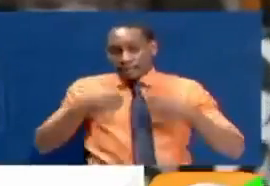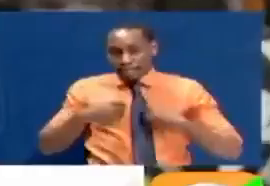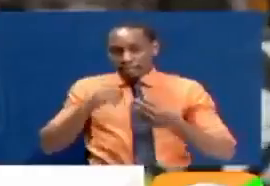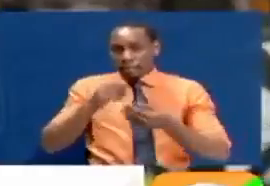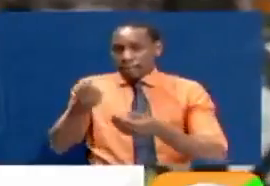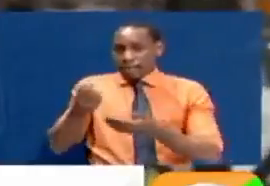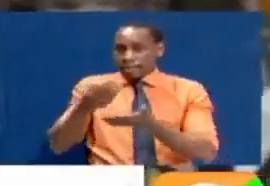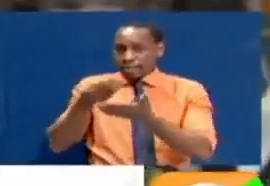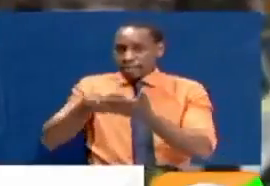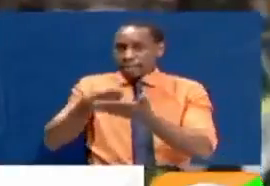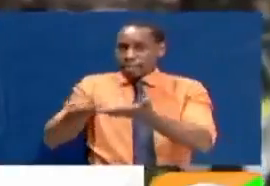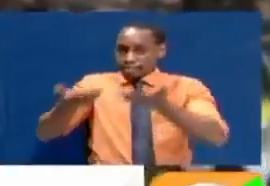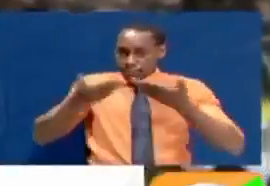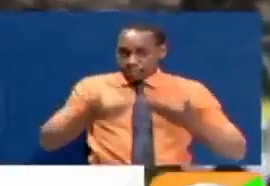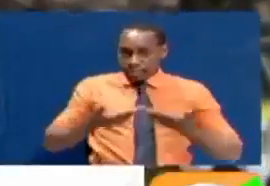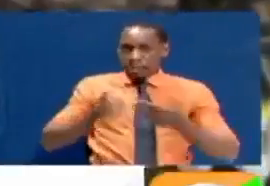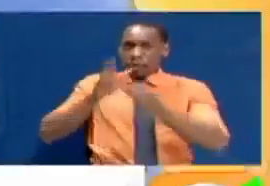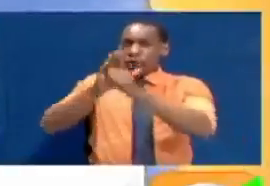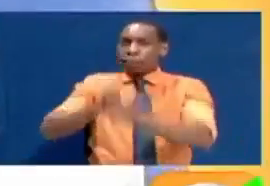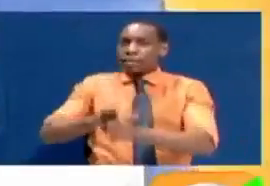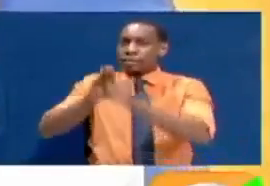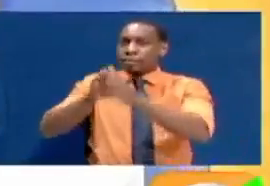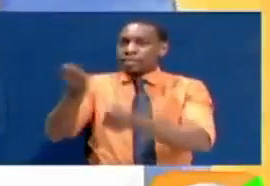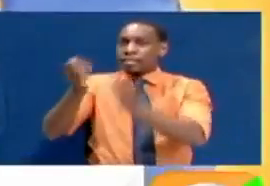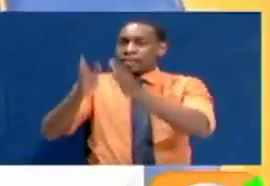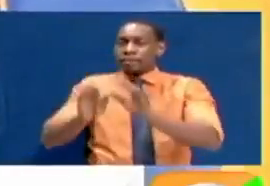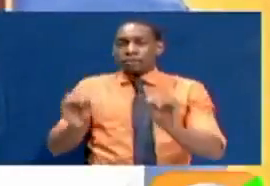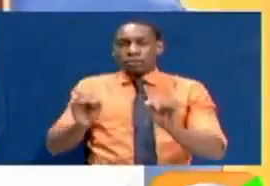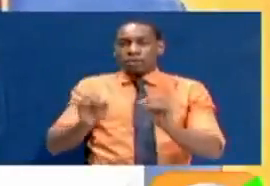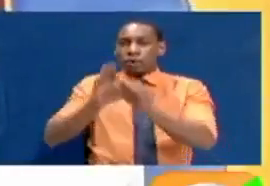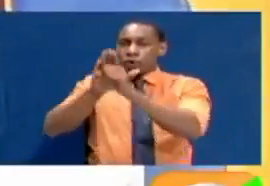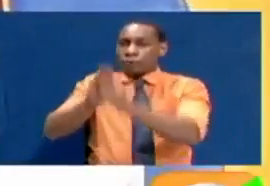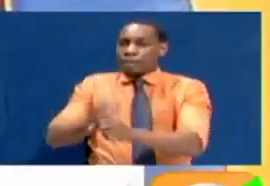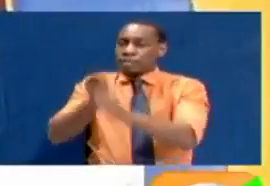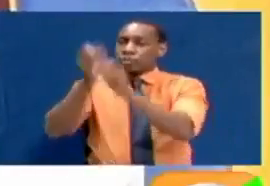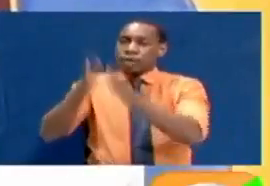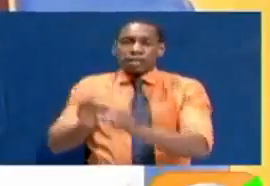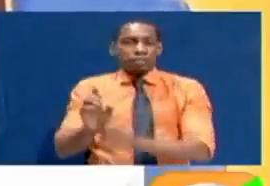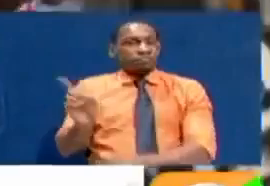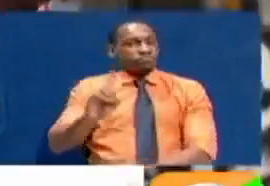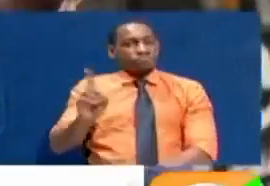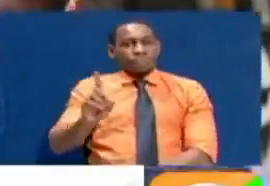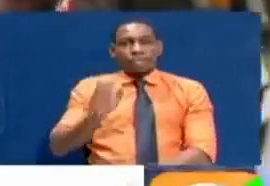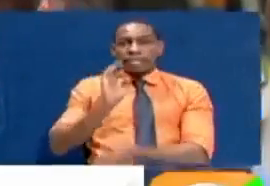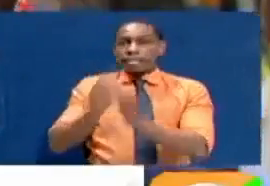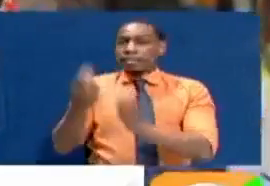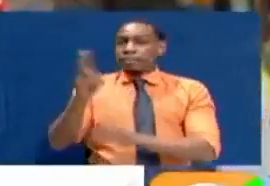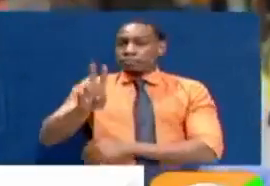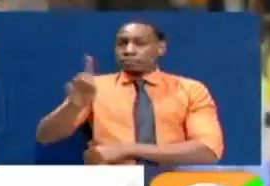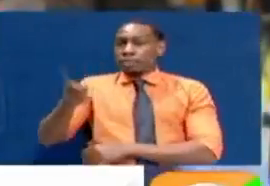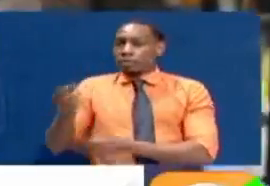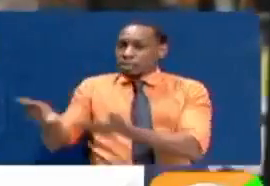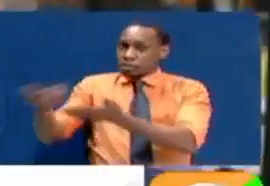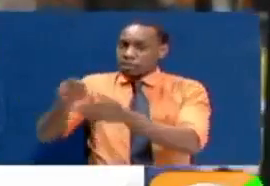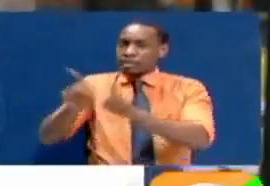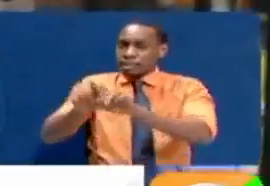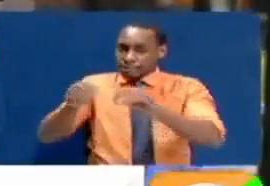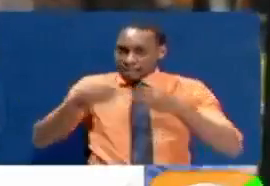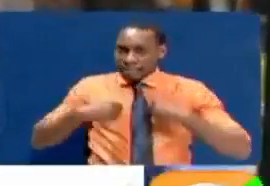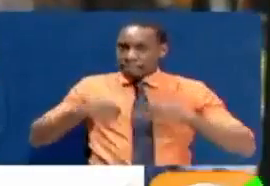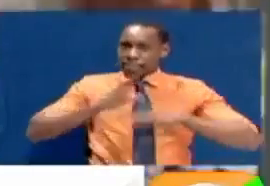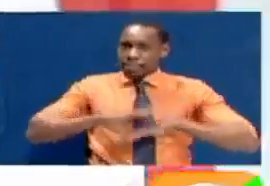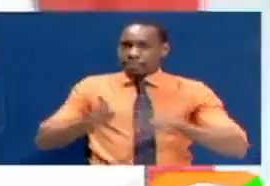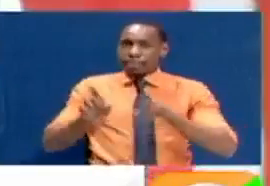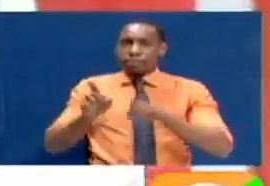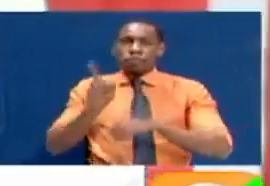ile yenye wanaletewa. Wache kudhulumu wa madereva, wache kutudhulumu sisi wafanyi kazi. Kama hizo mbili imepatikana, ridhika na hiyo,